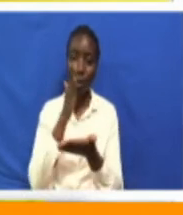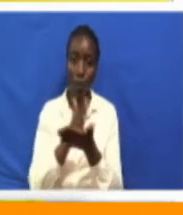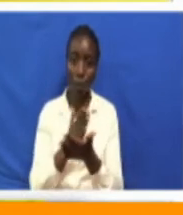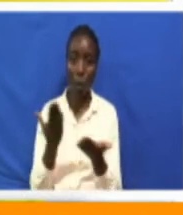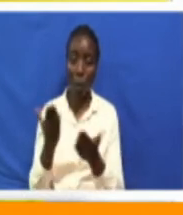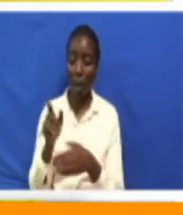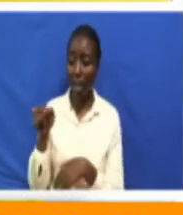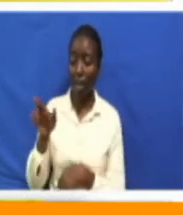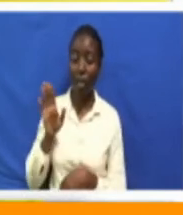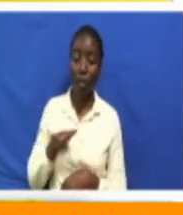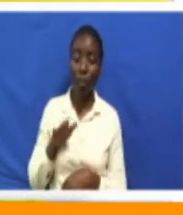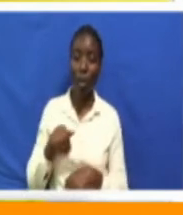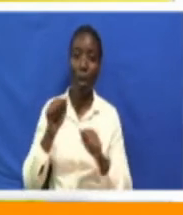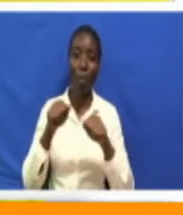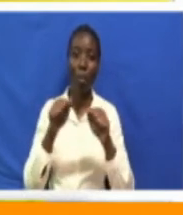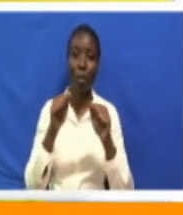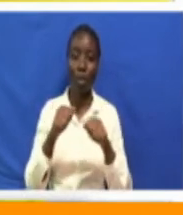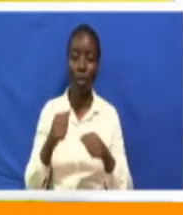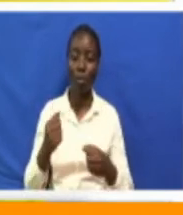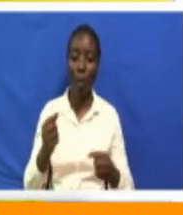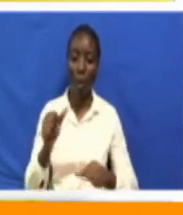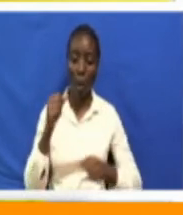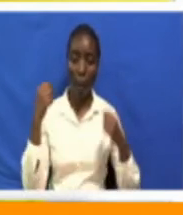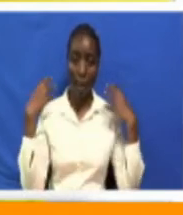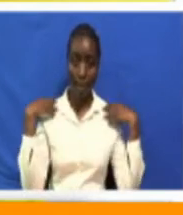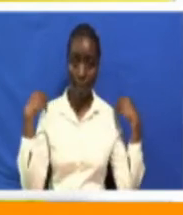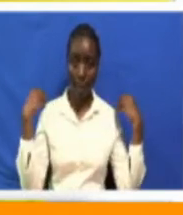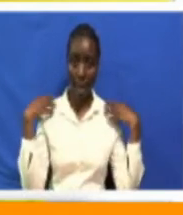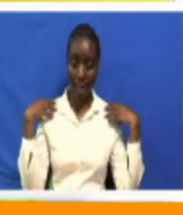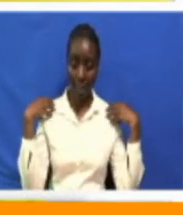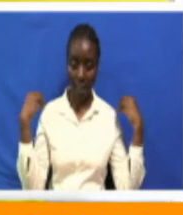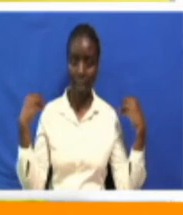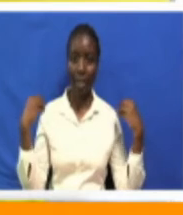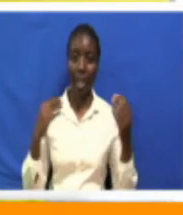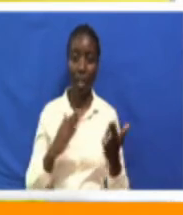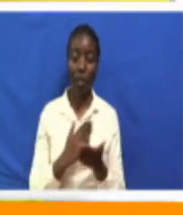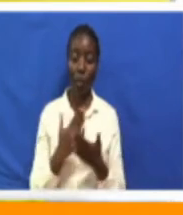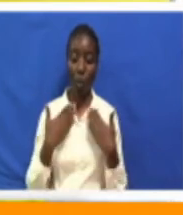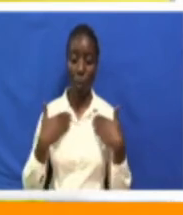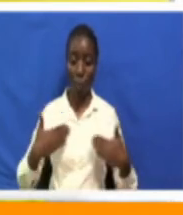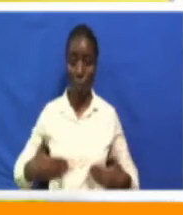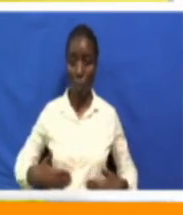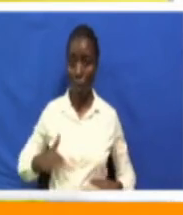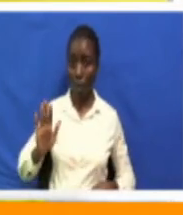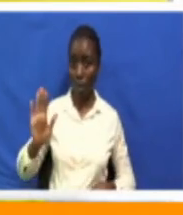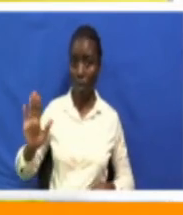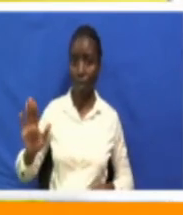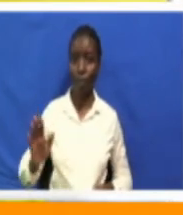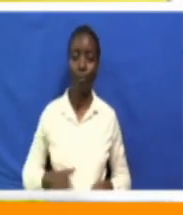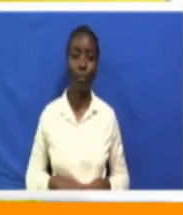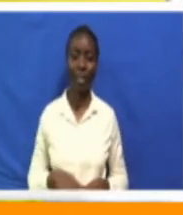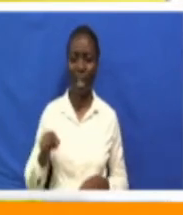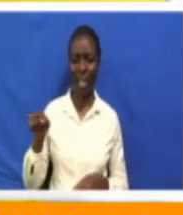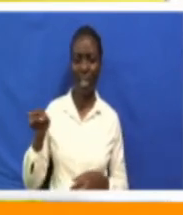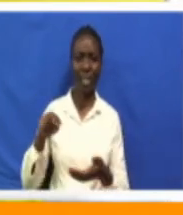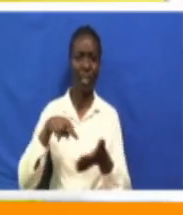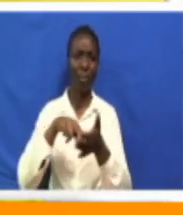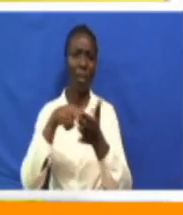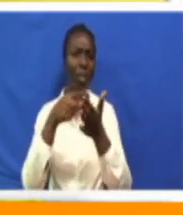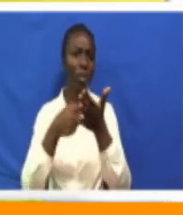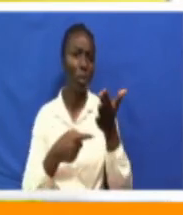in her very body what does it